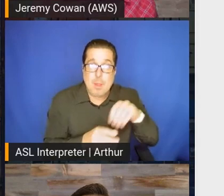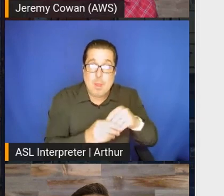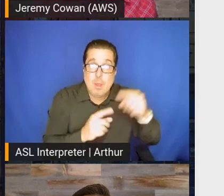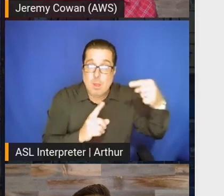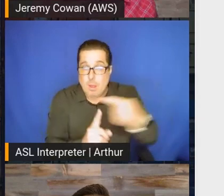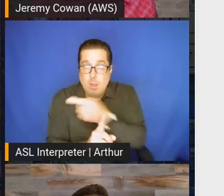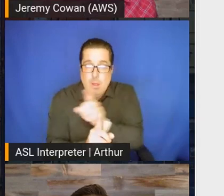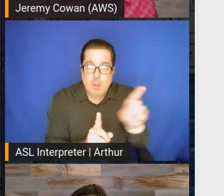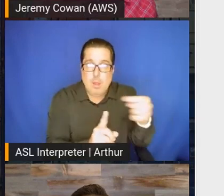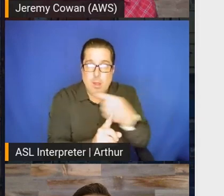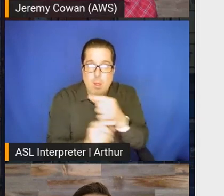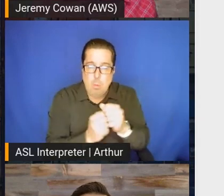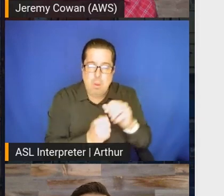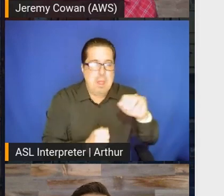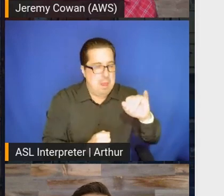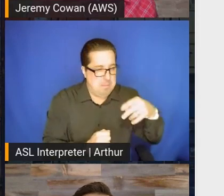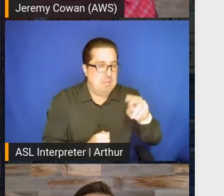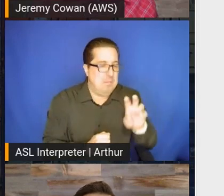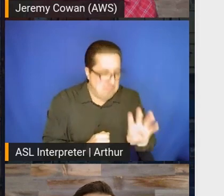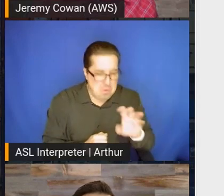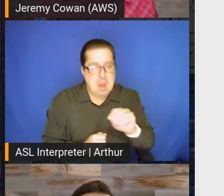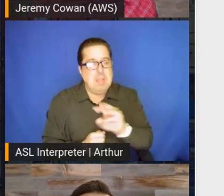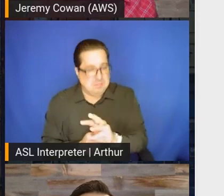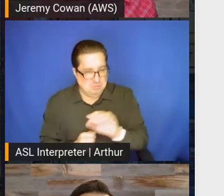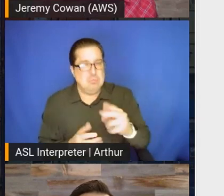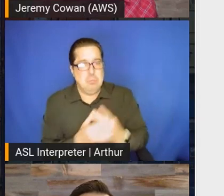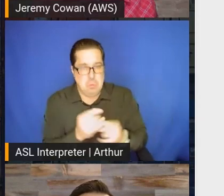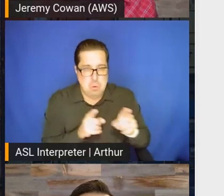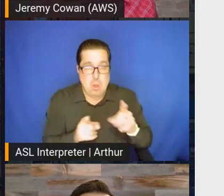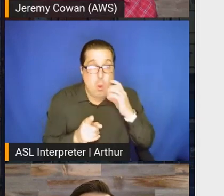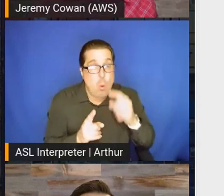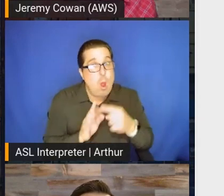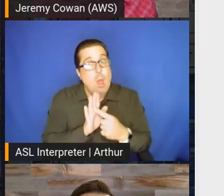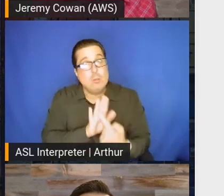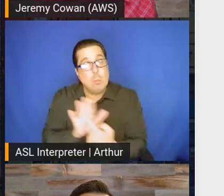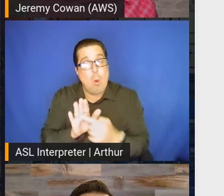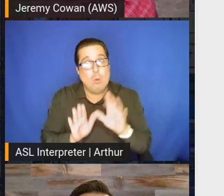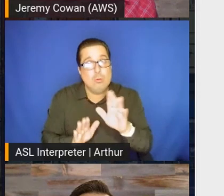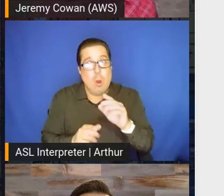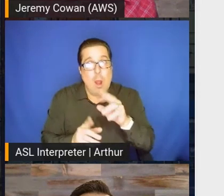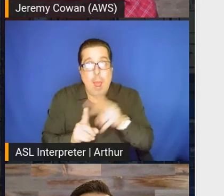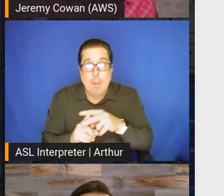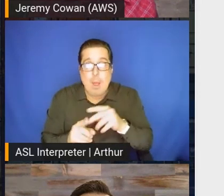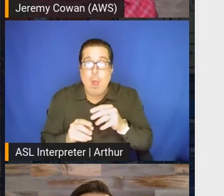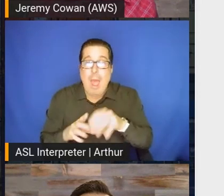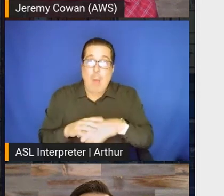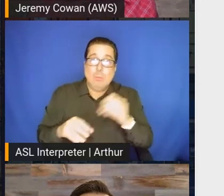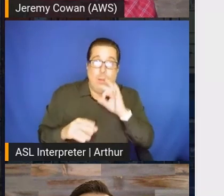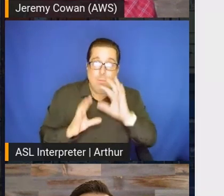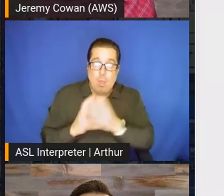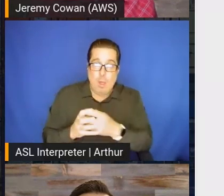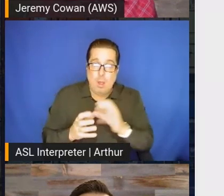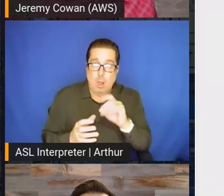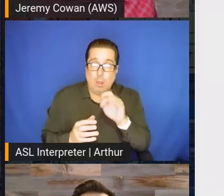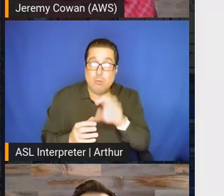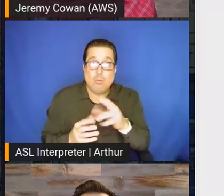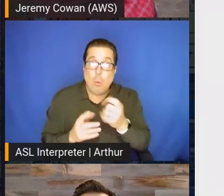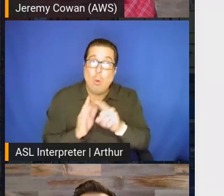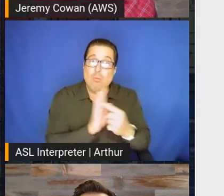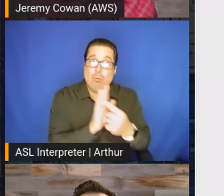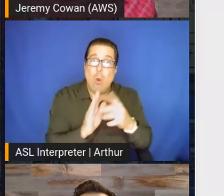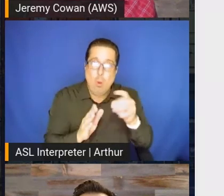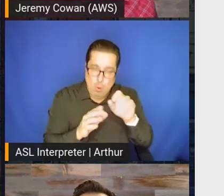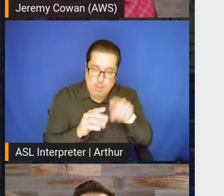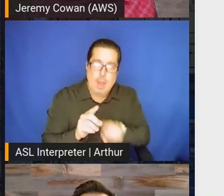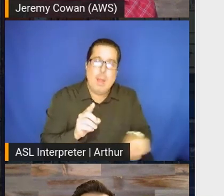IPv6. So what does that mean is, if you want to expose your applications or workloads outside of the cluster, you can still